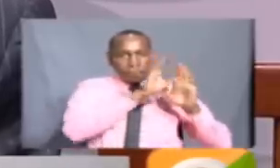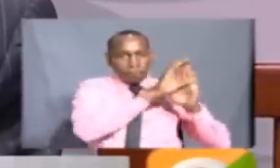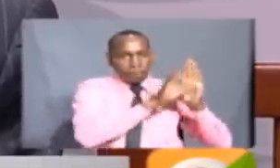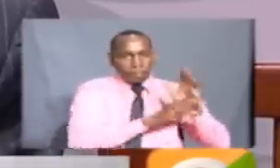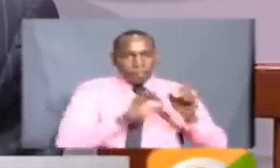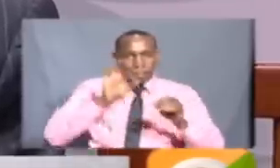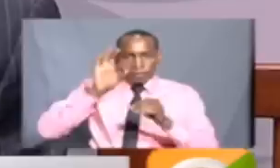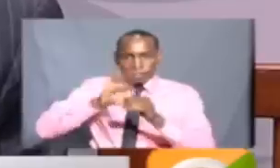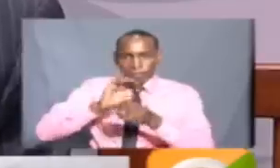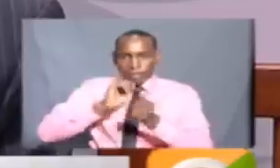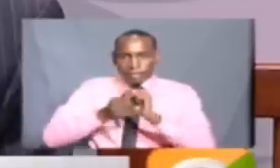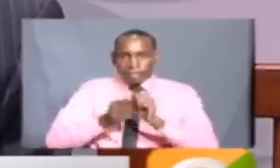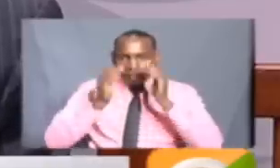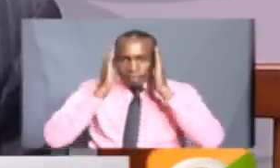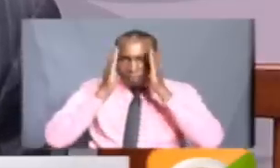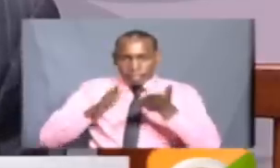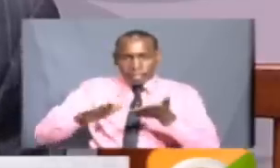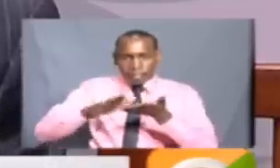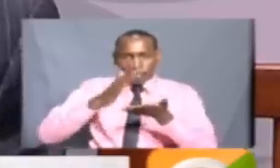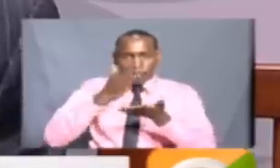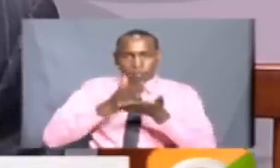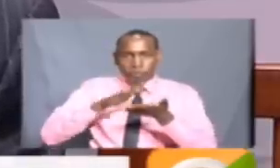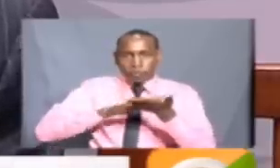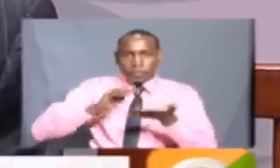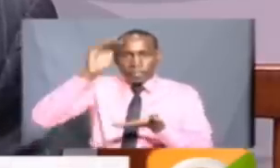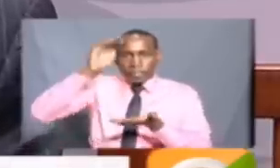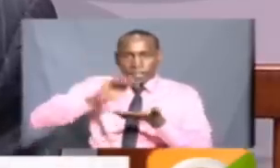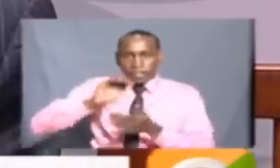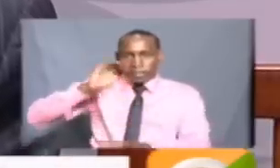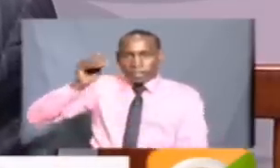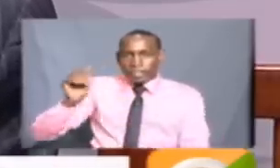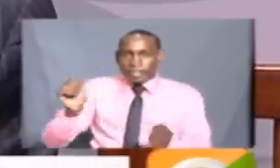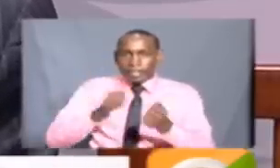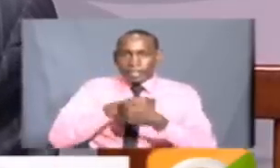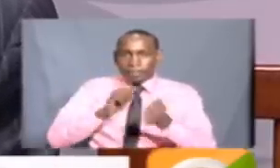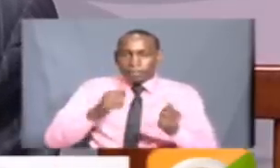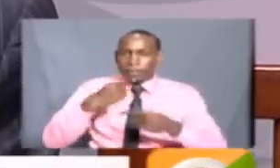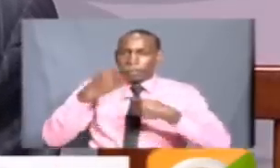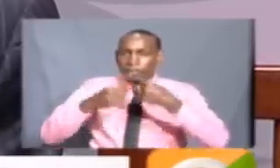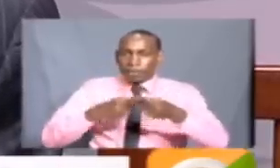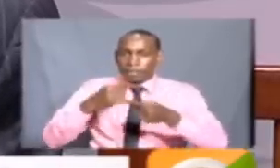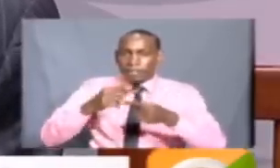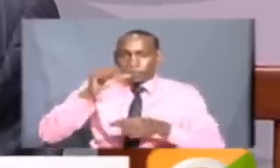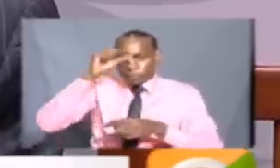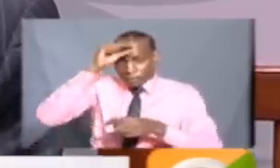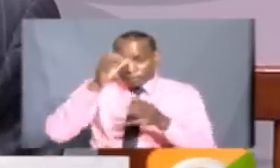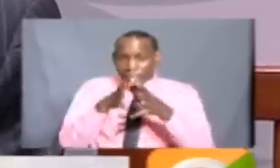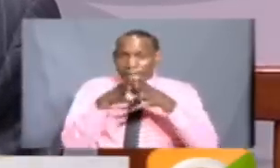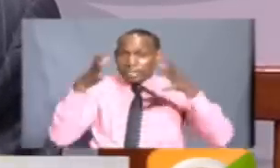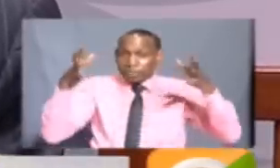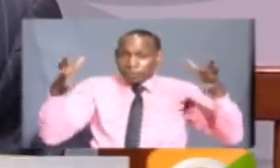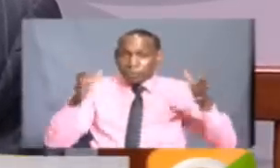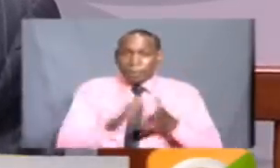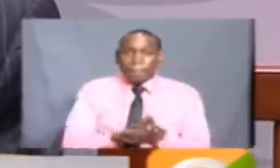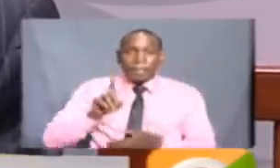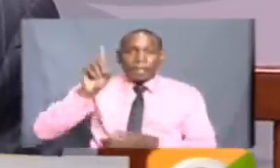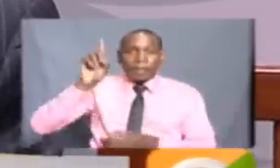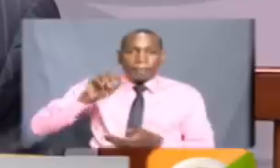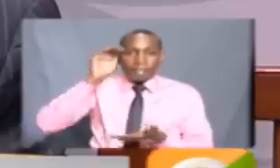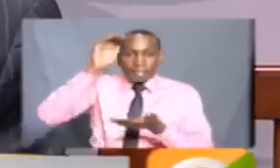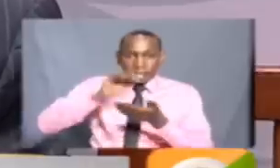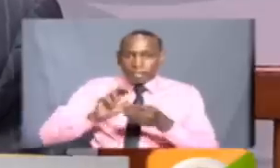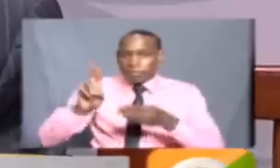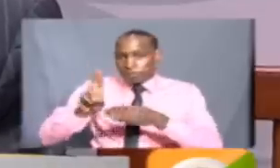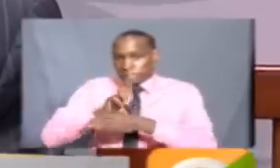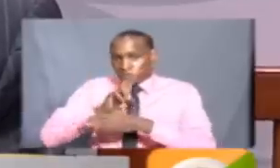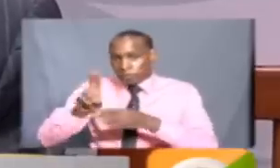We need to reduce the number of counties. We cannot afford this bloated government. We need to reduce expenditure.